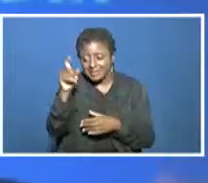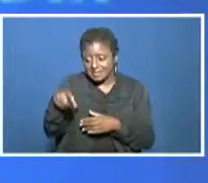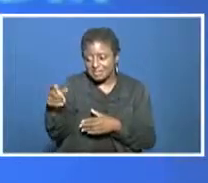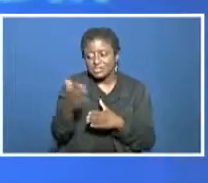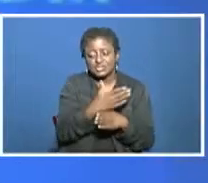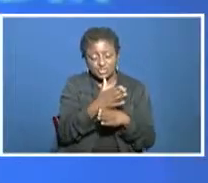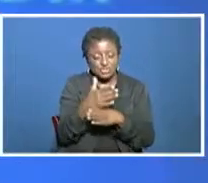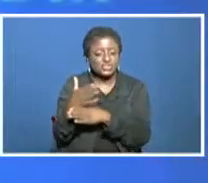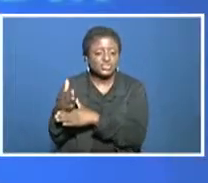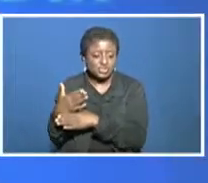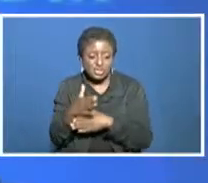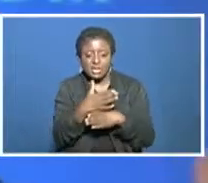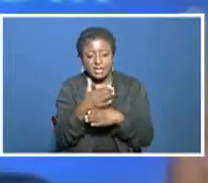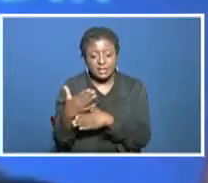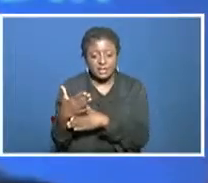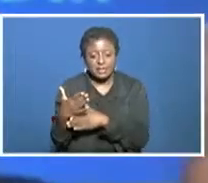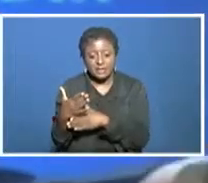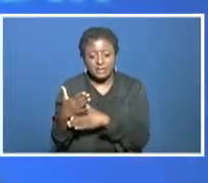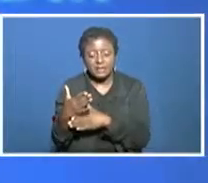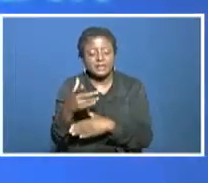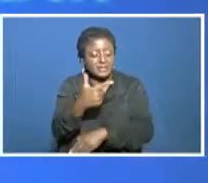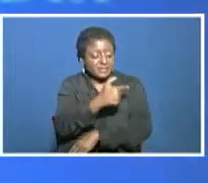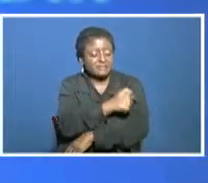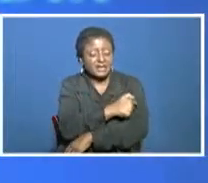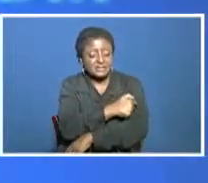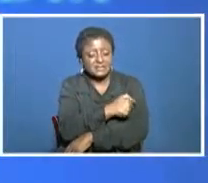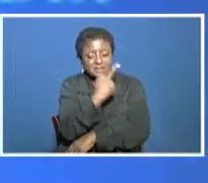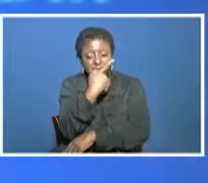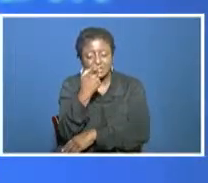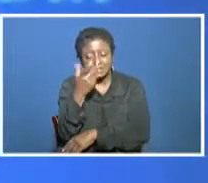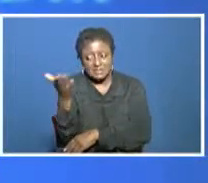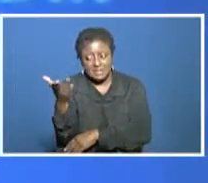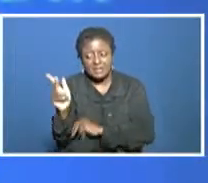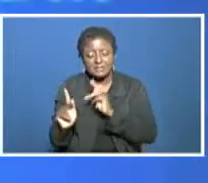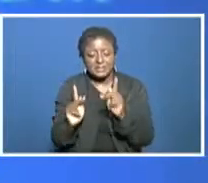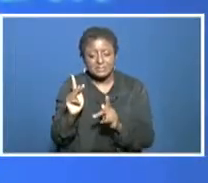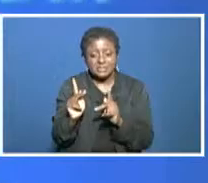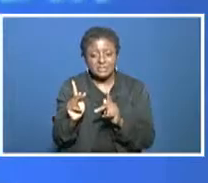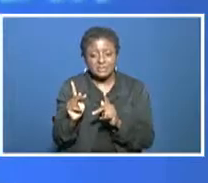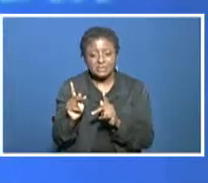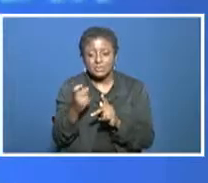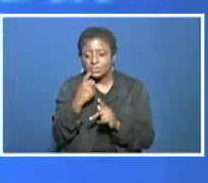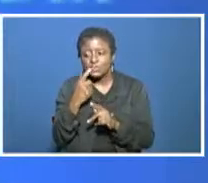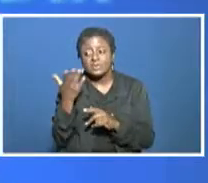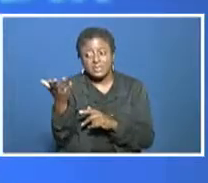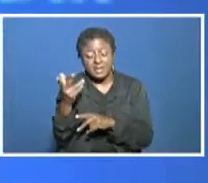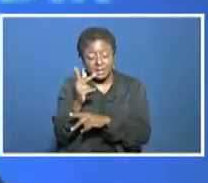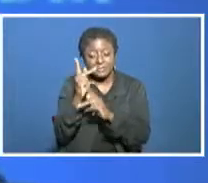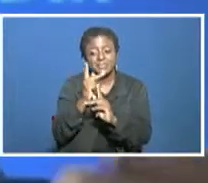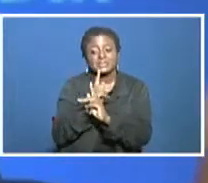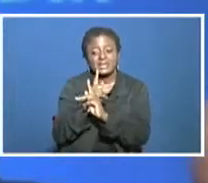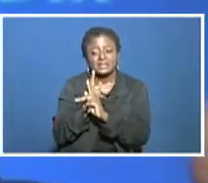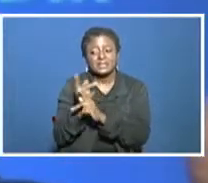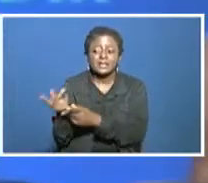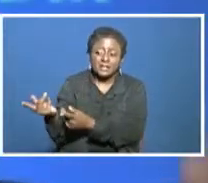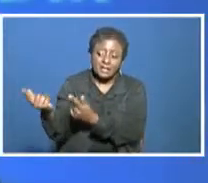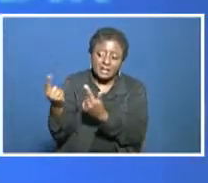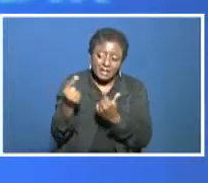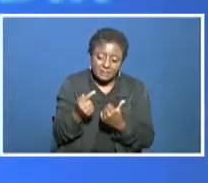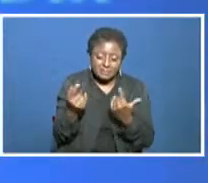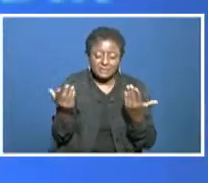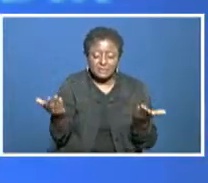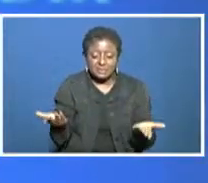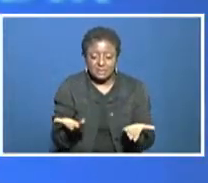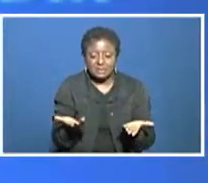share the vaccine, because their people whom they are protecting will come to our